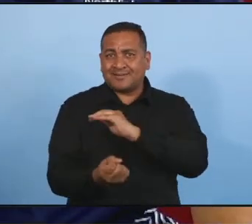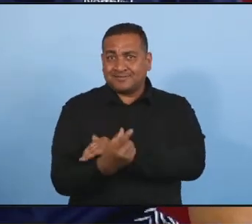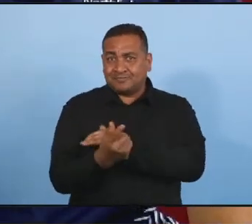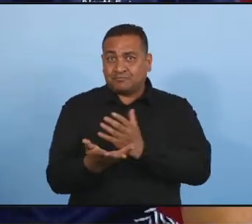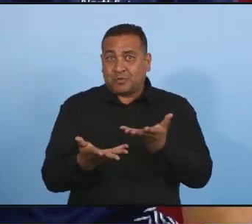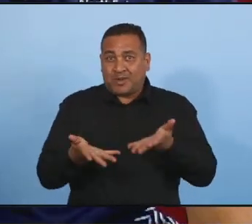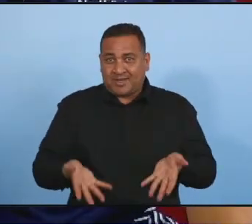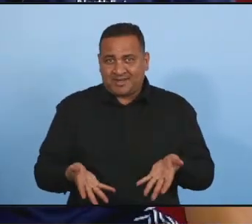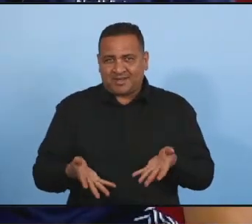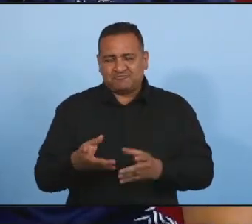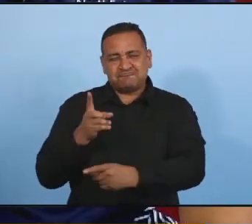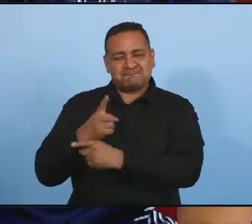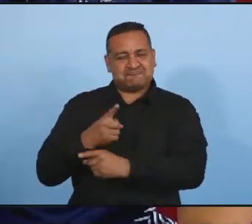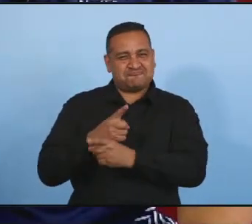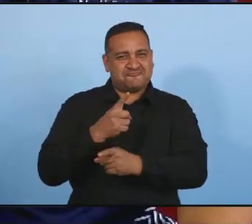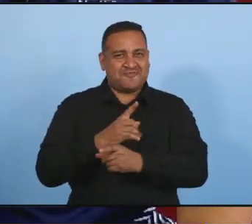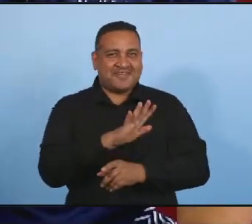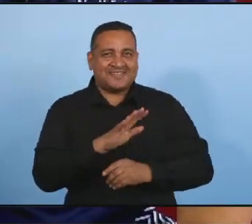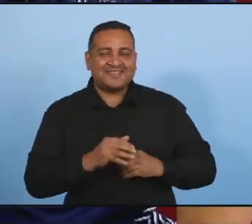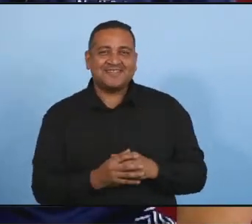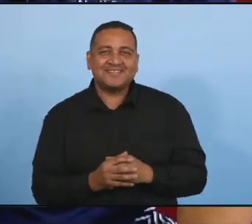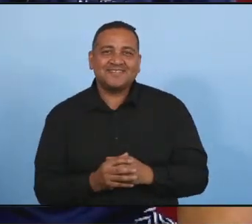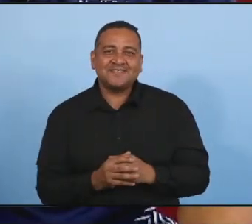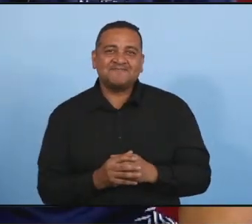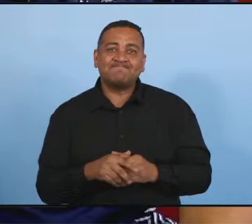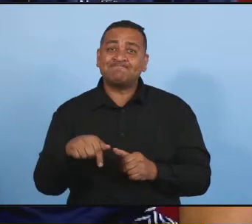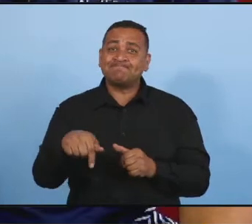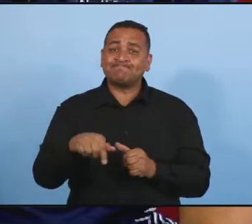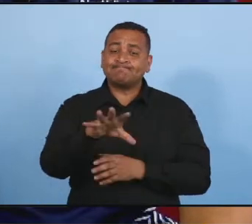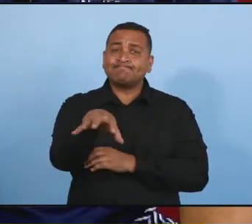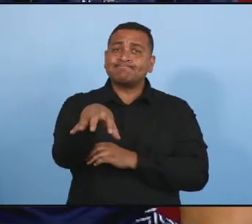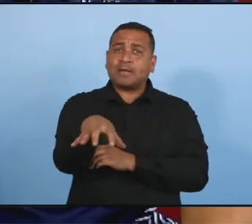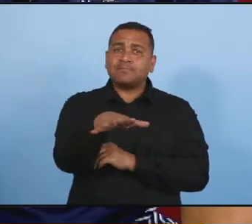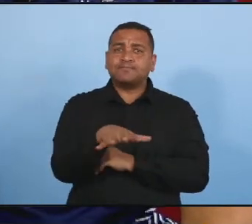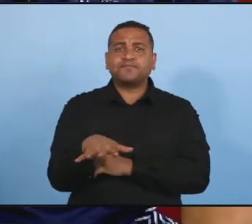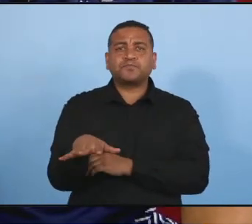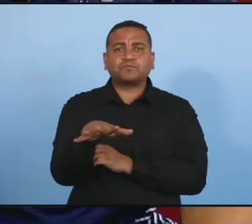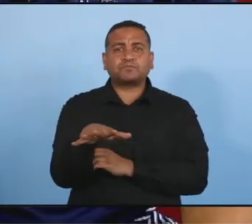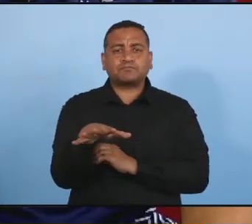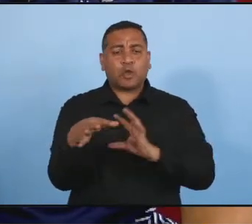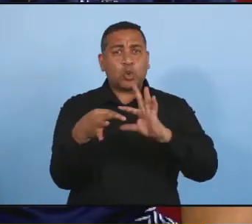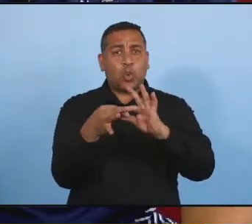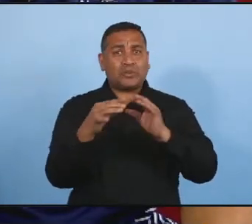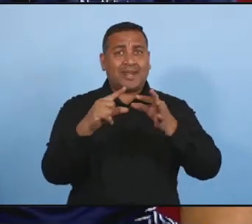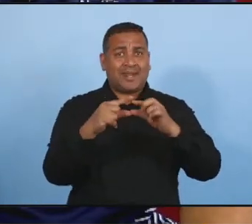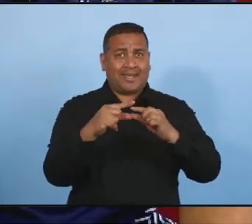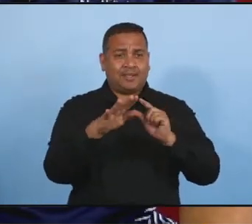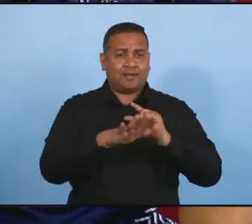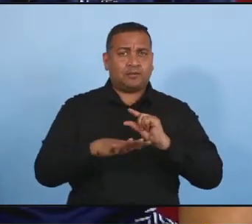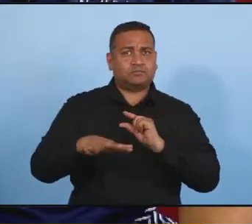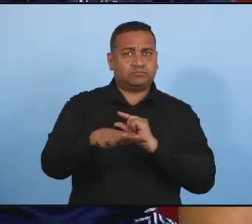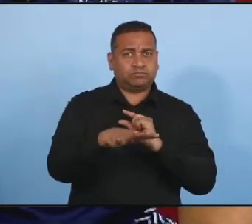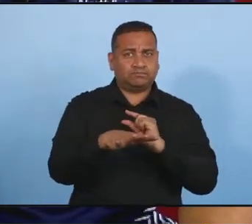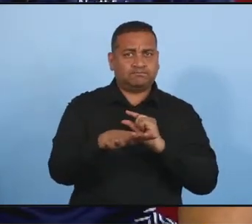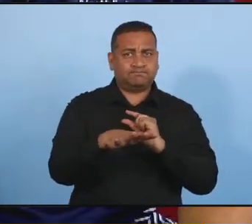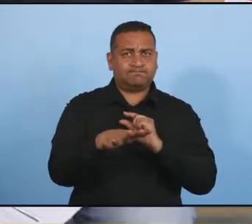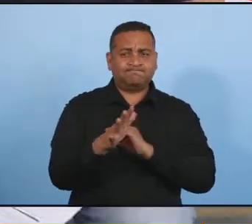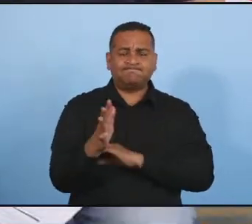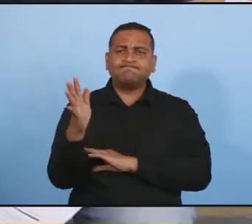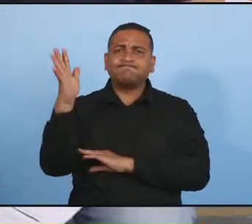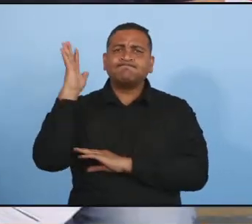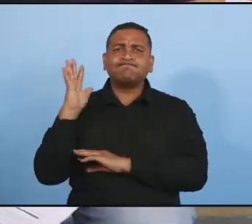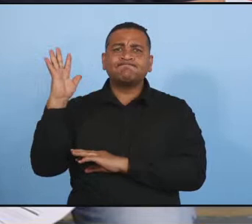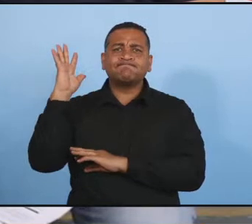Correct. So, Wingfield campus of Northlink College was originally started as